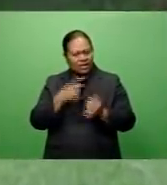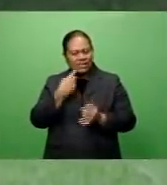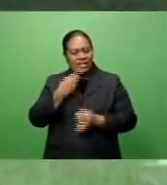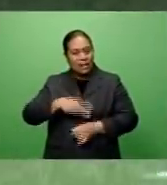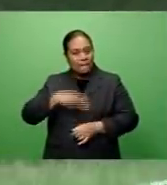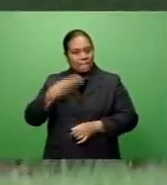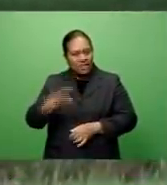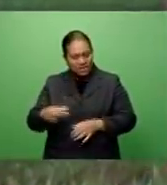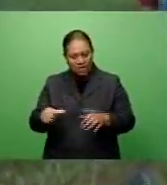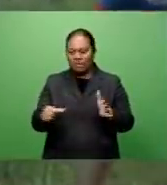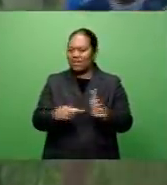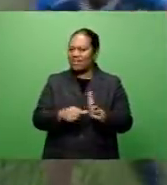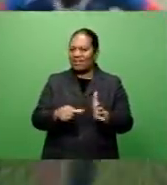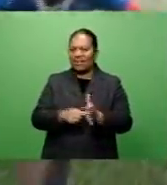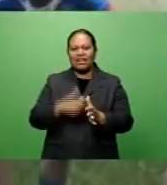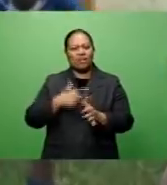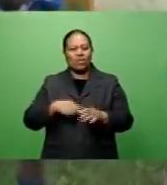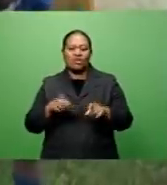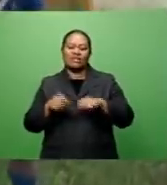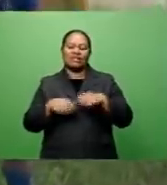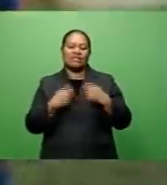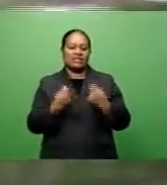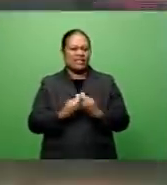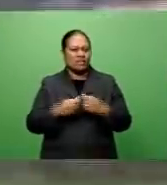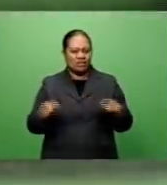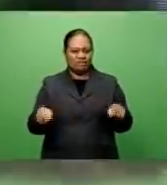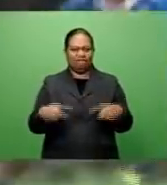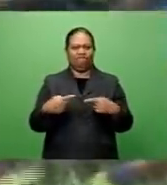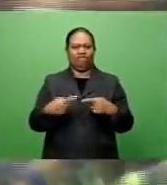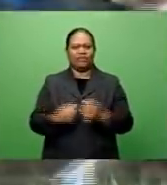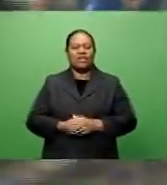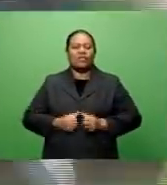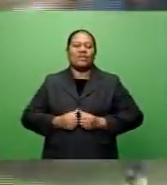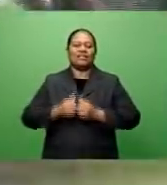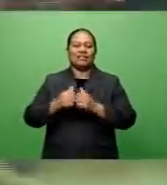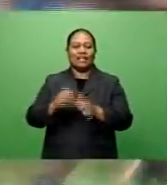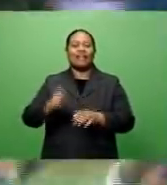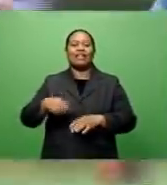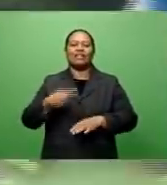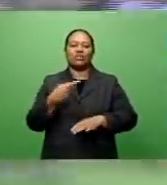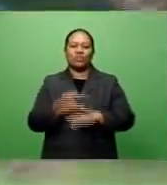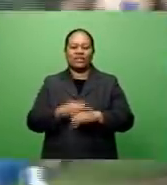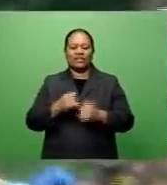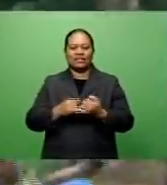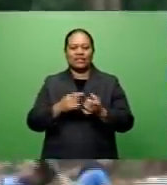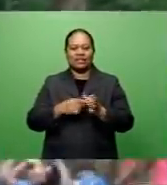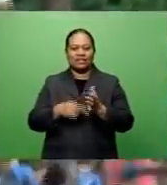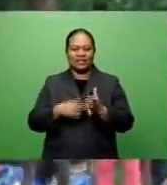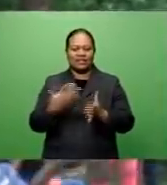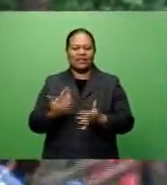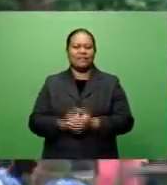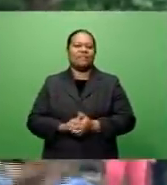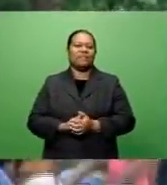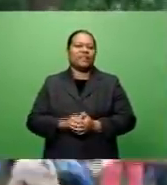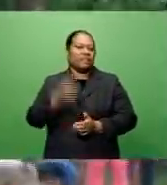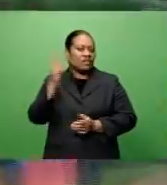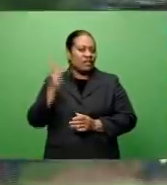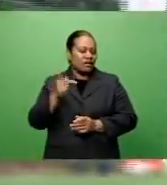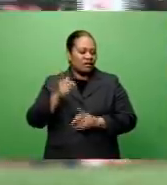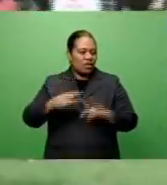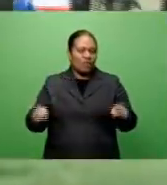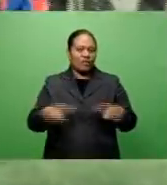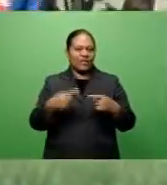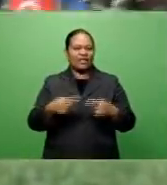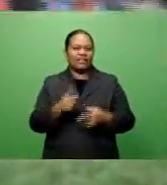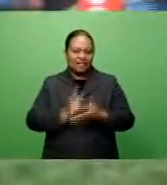with new teams joining the competition. Their clean sweep campaign begins next Saturday when the FSSRL Vodafone Trophy competition